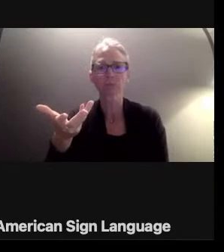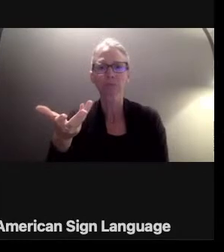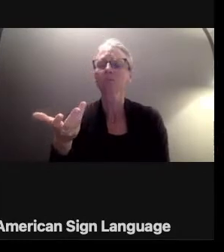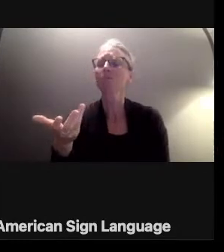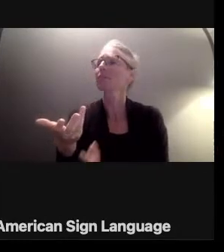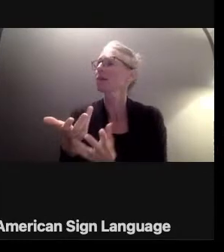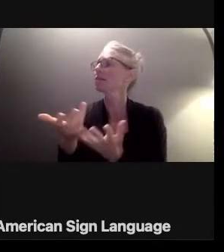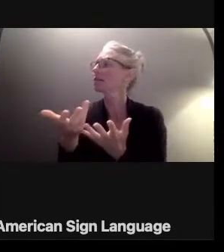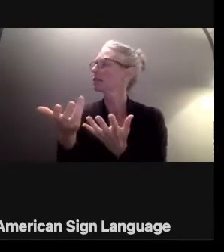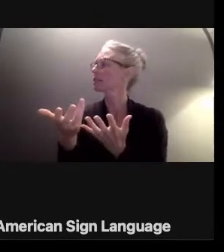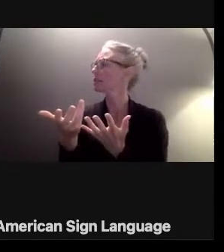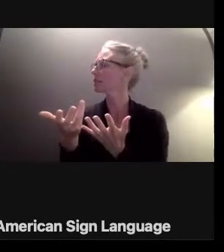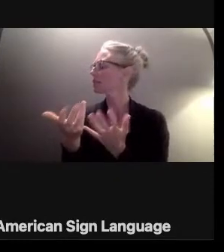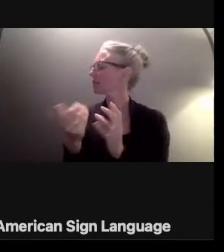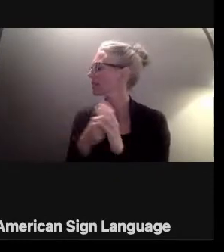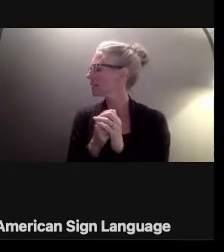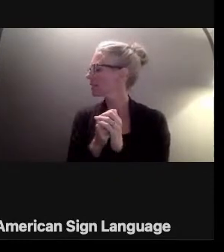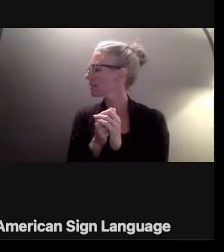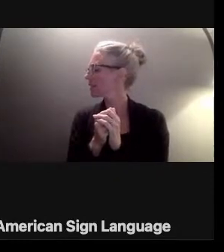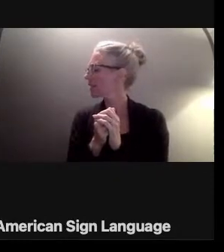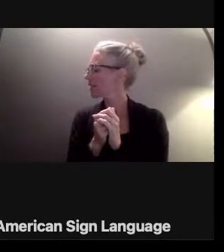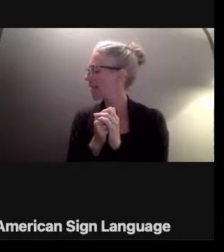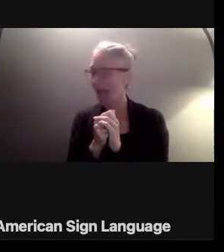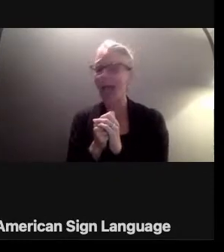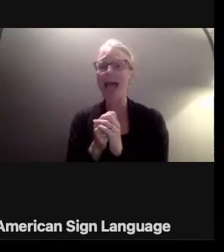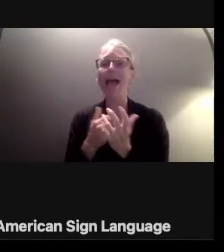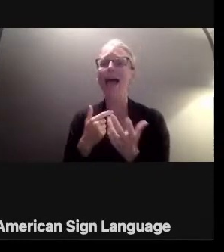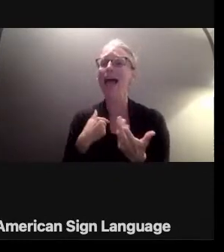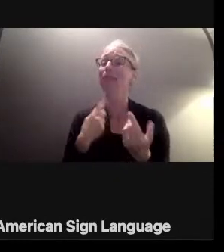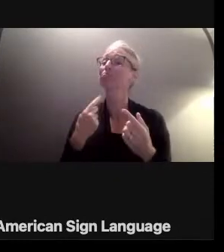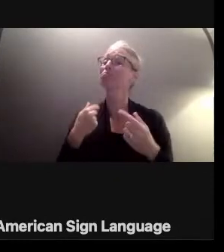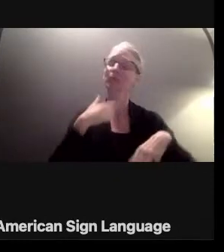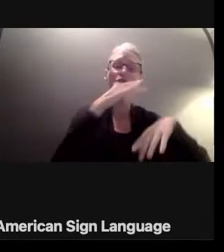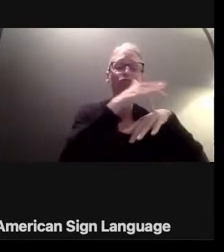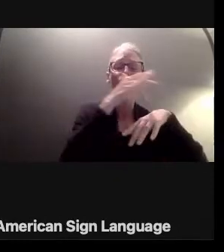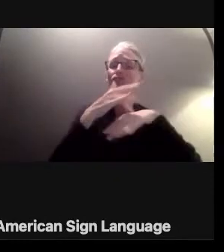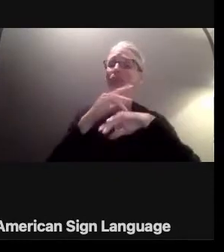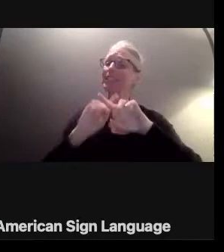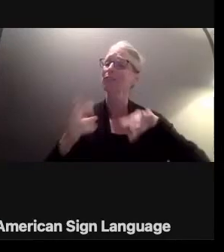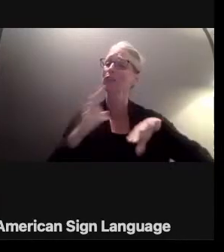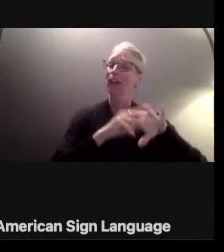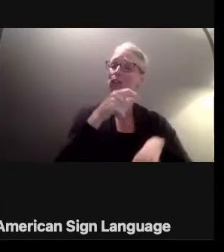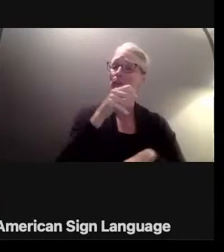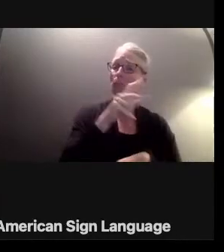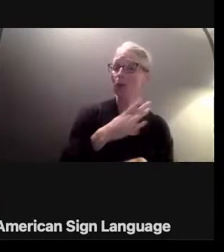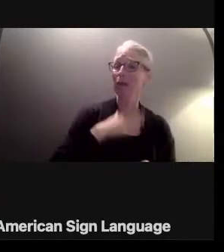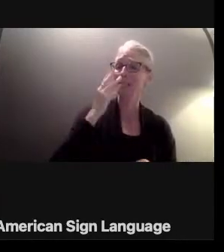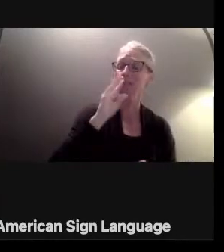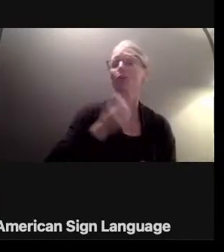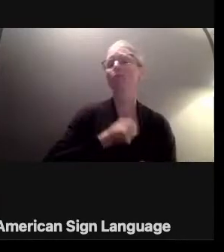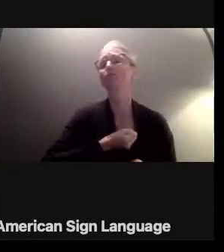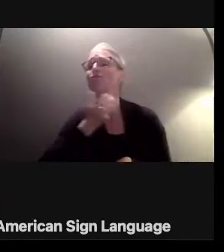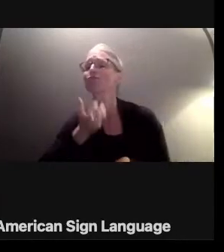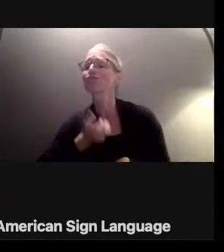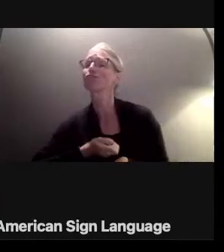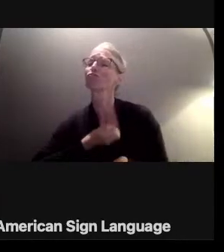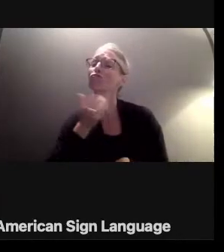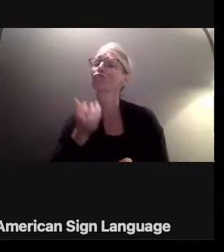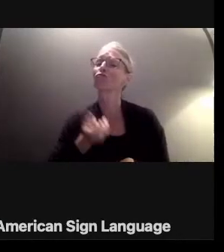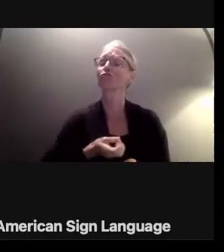sharing about some of the different trails and different national parks as I saw them, and sharing my experience with that.